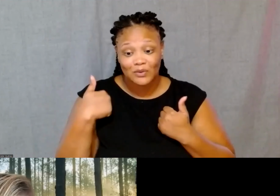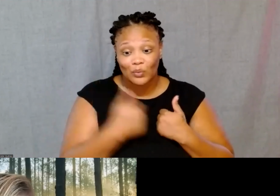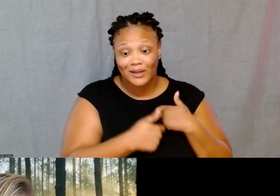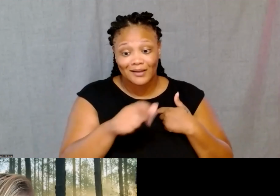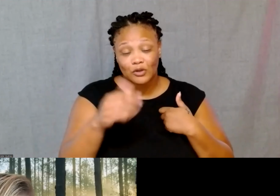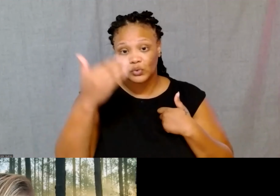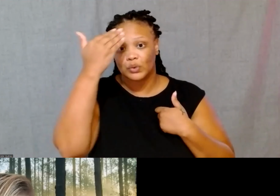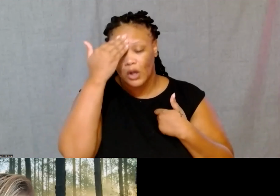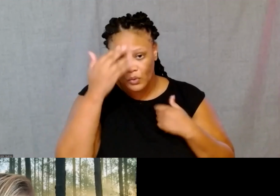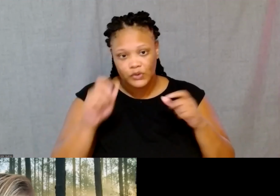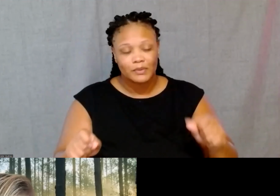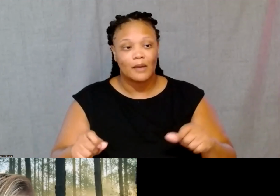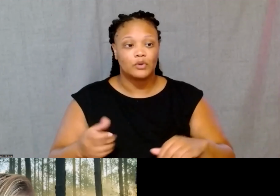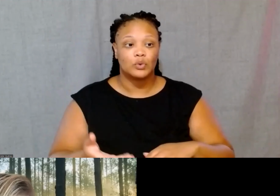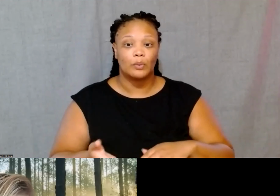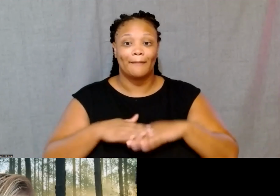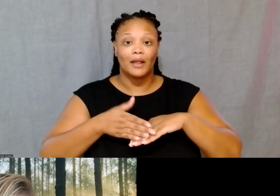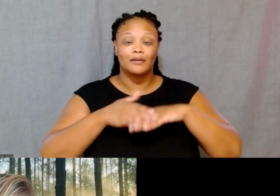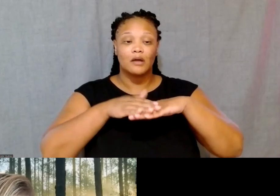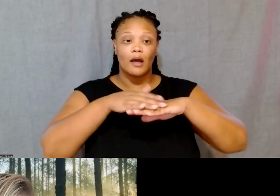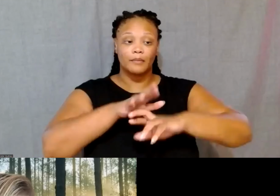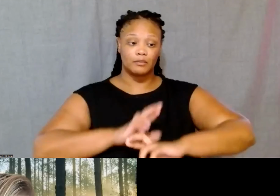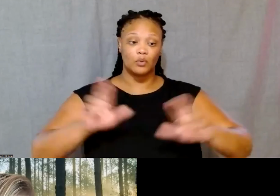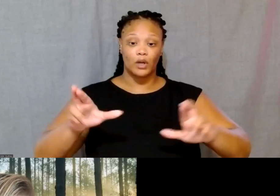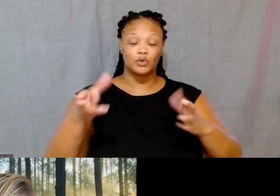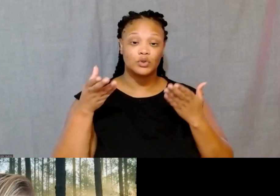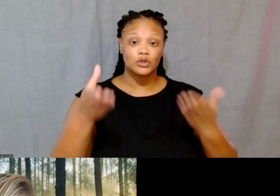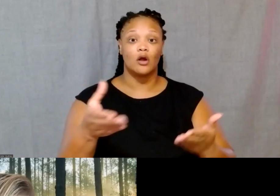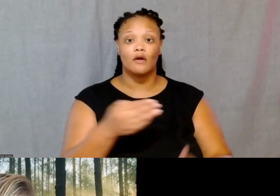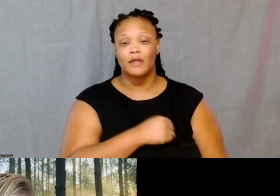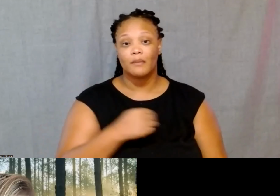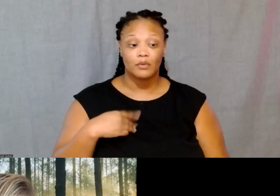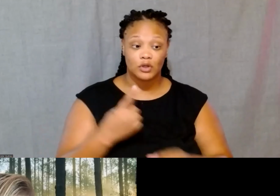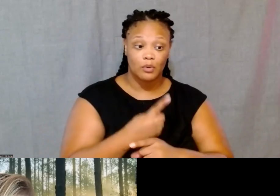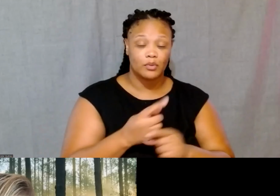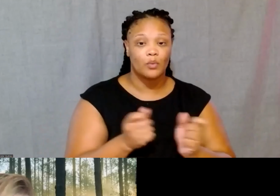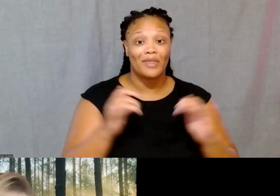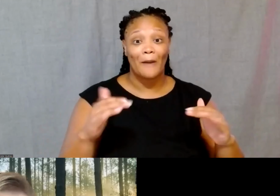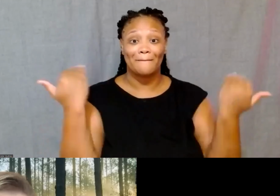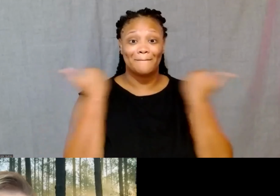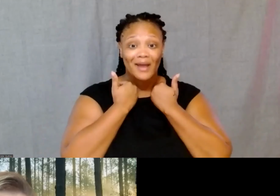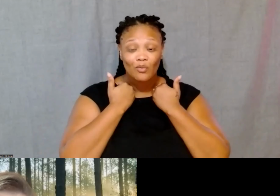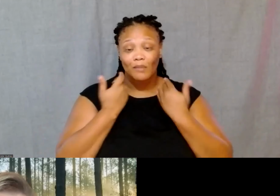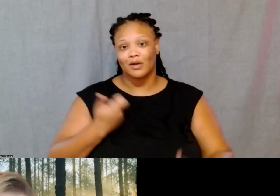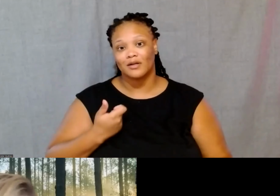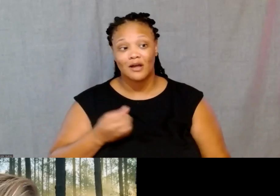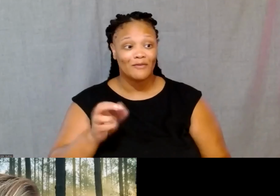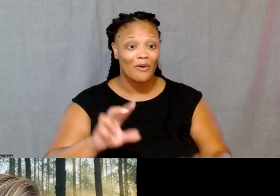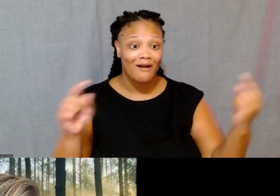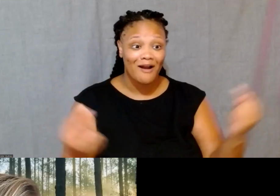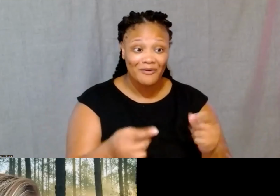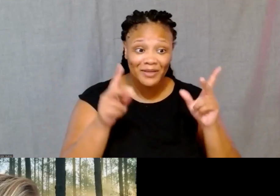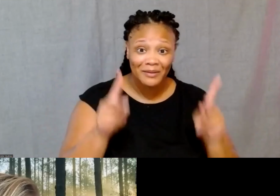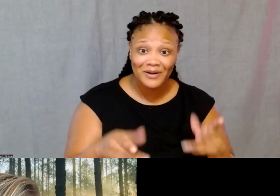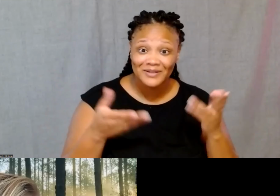build up to serve the members appropriately without bankrupting ourselves or harming the person. So